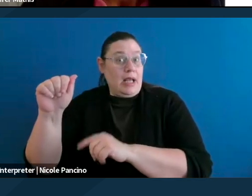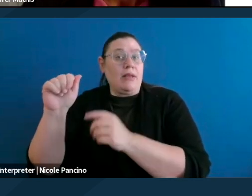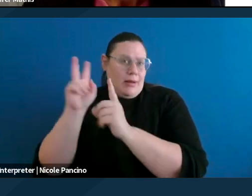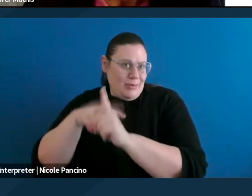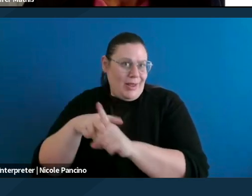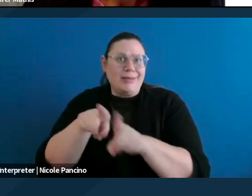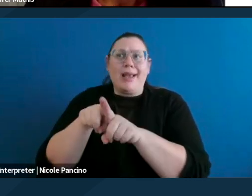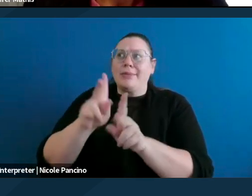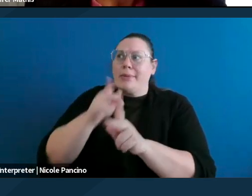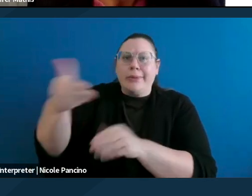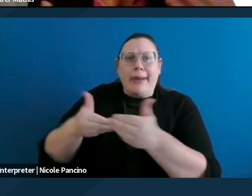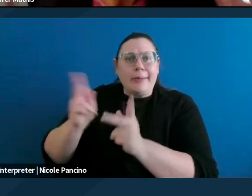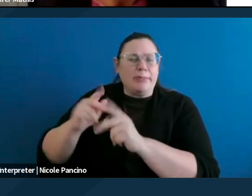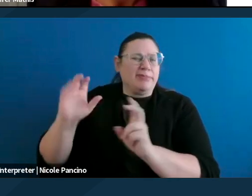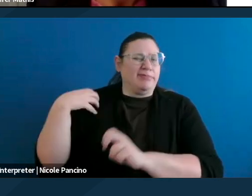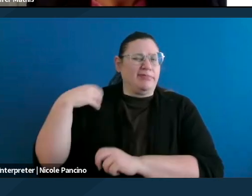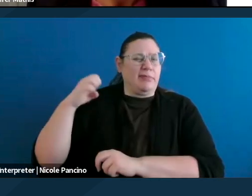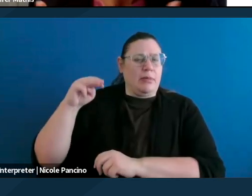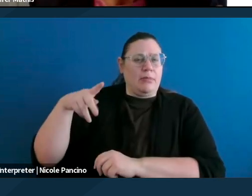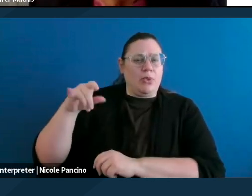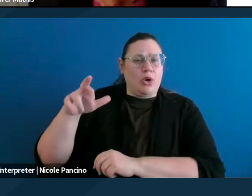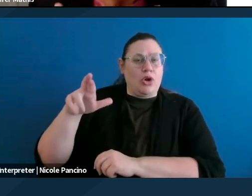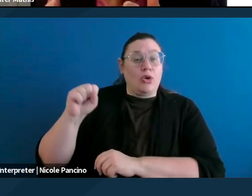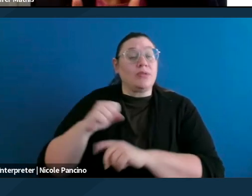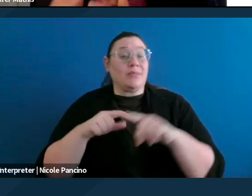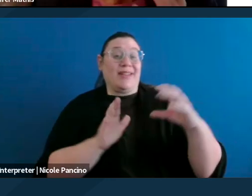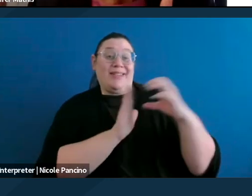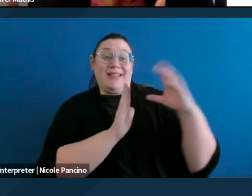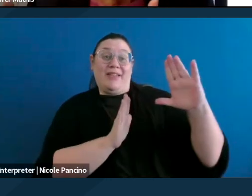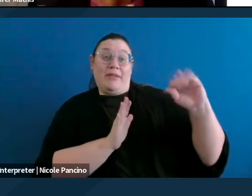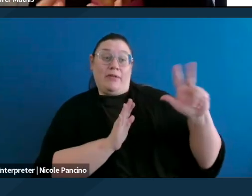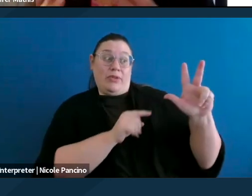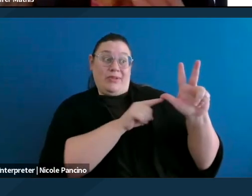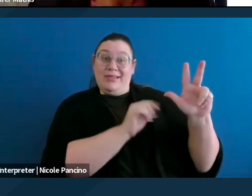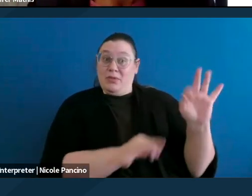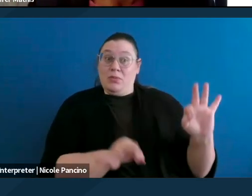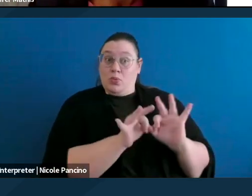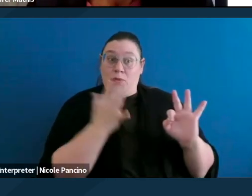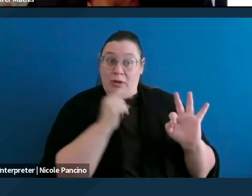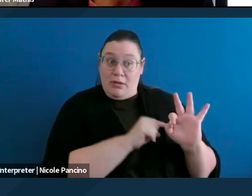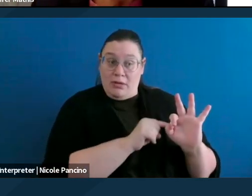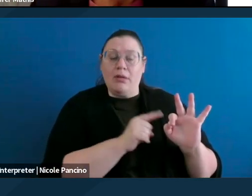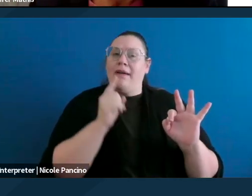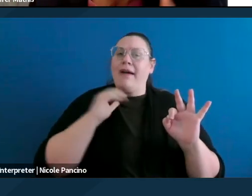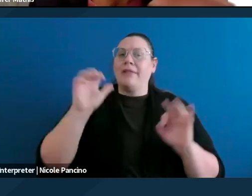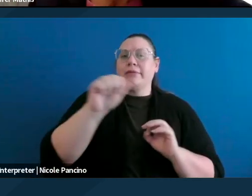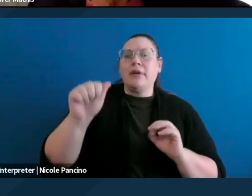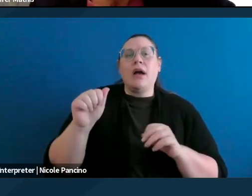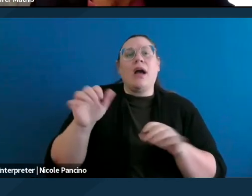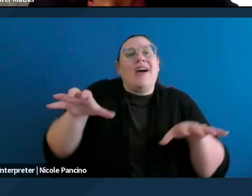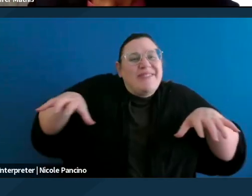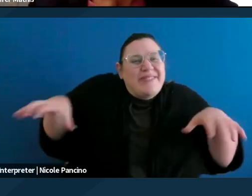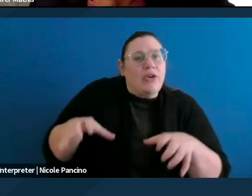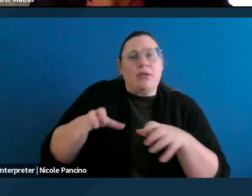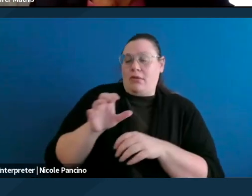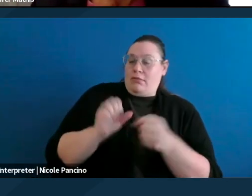employers. But the importance of Section 503 is that it has affirmative action requirements that go